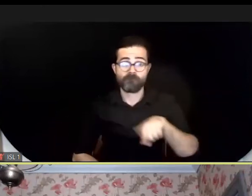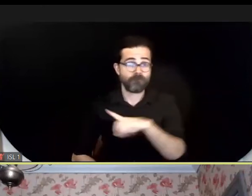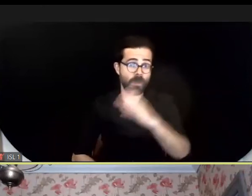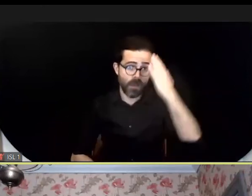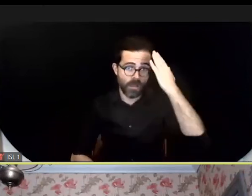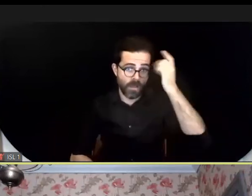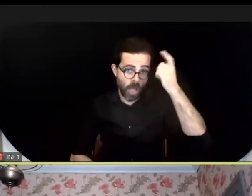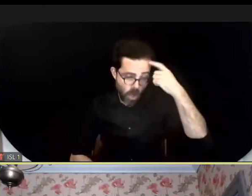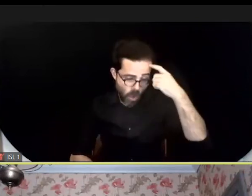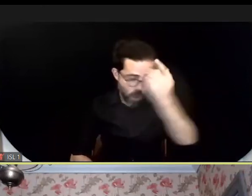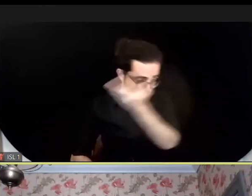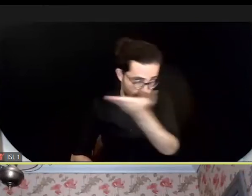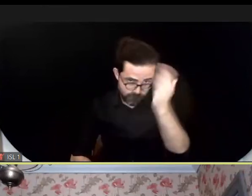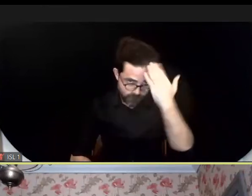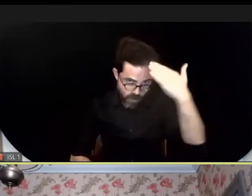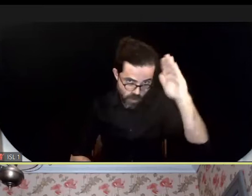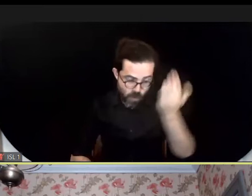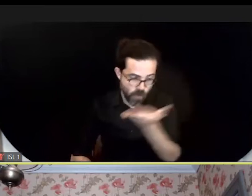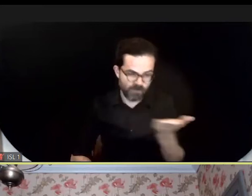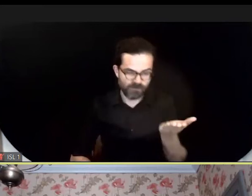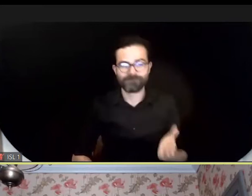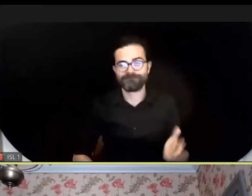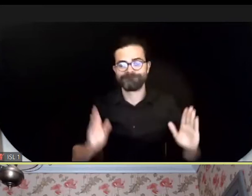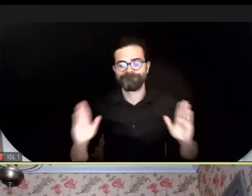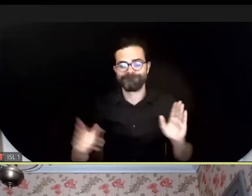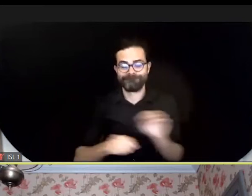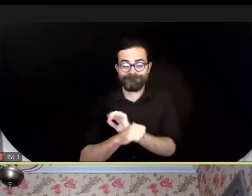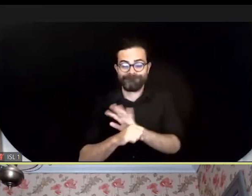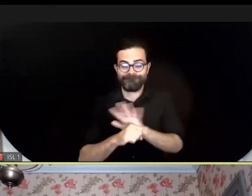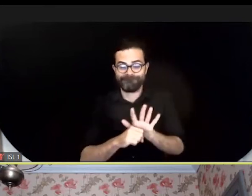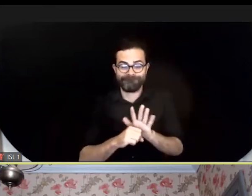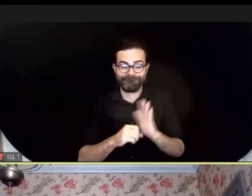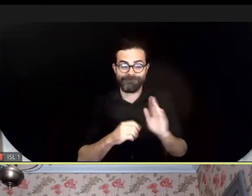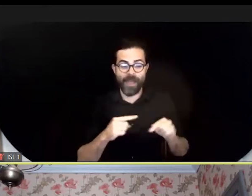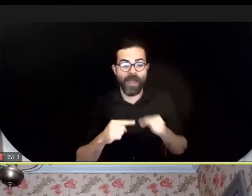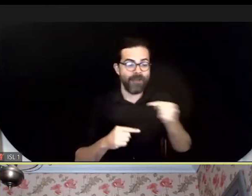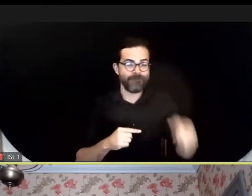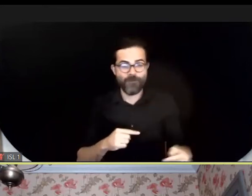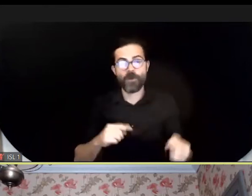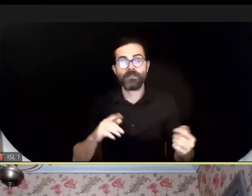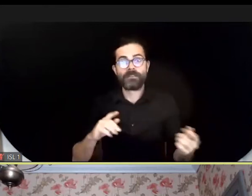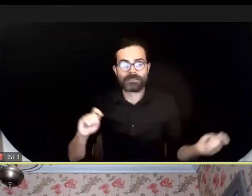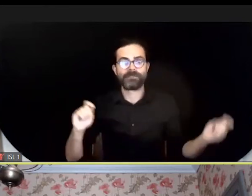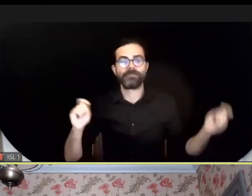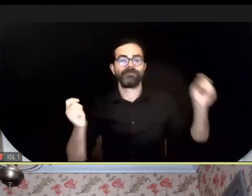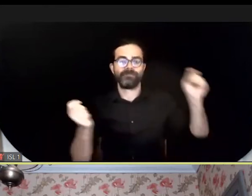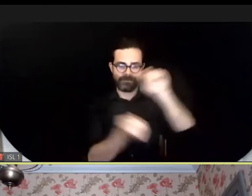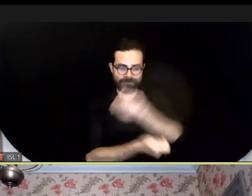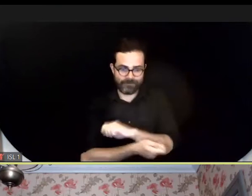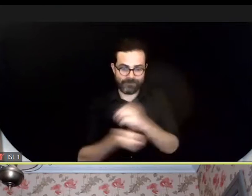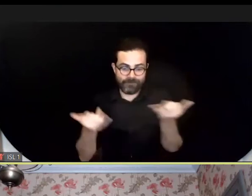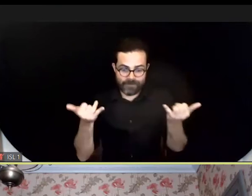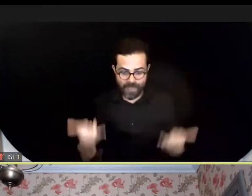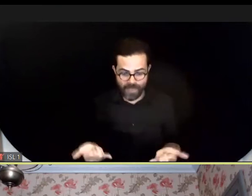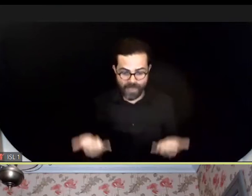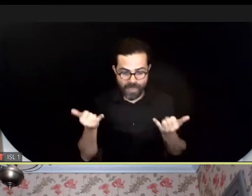changed during the COVID, and we were in a situation where we were forced to find solutions and ways